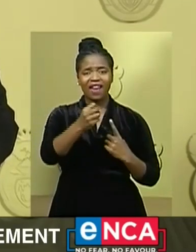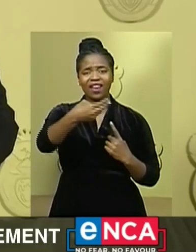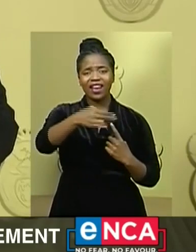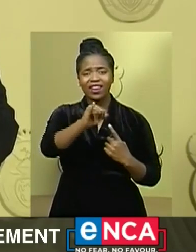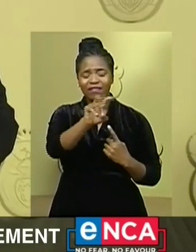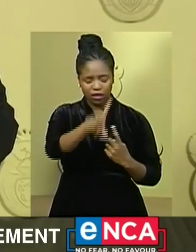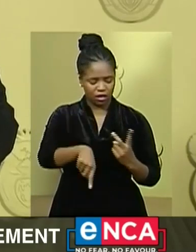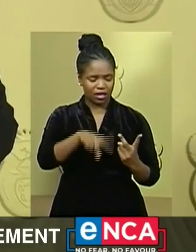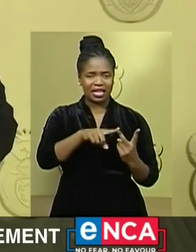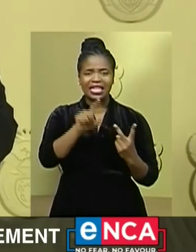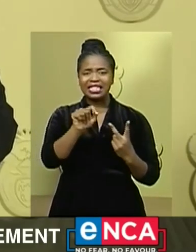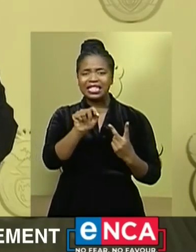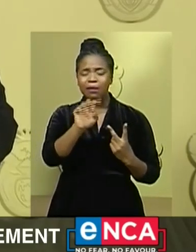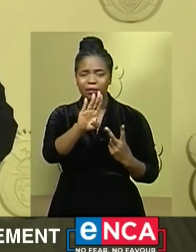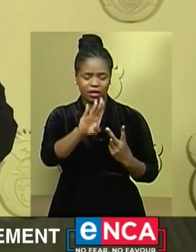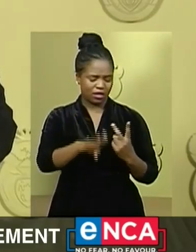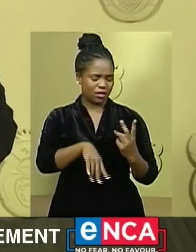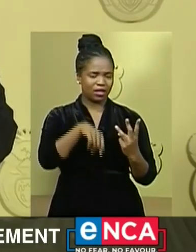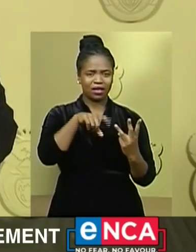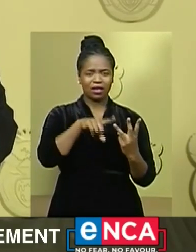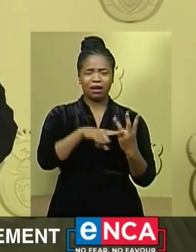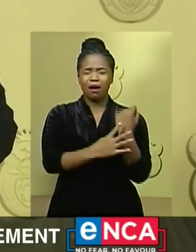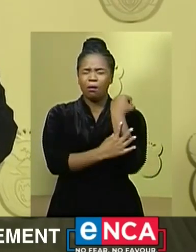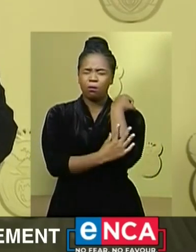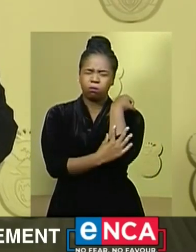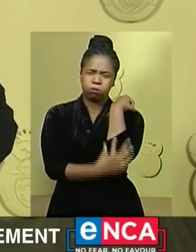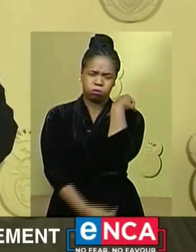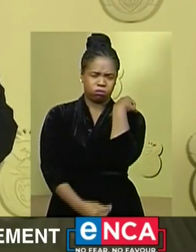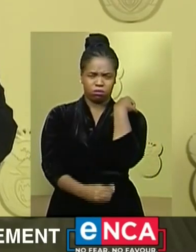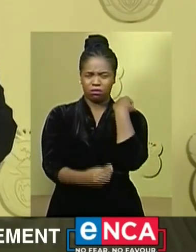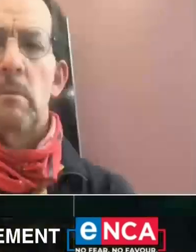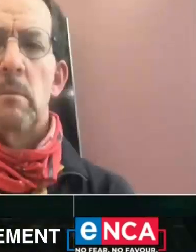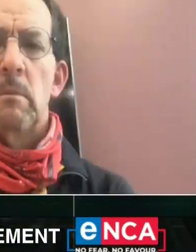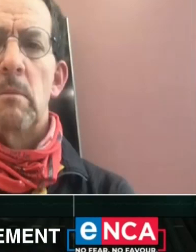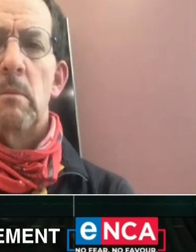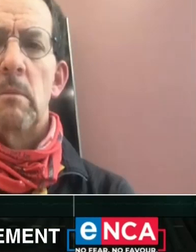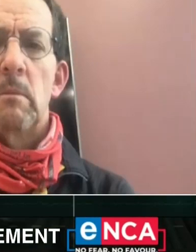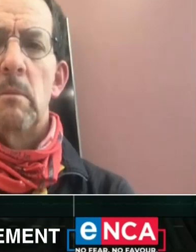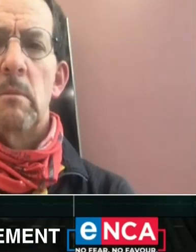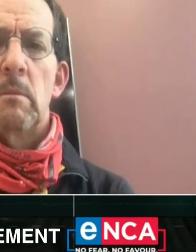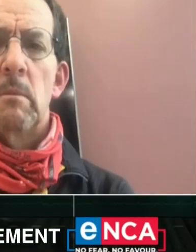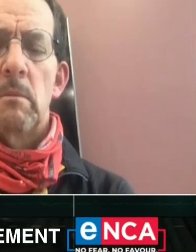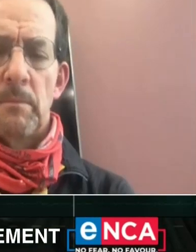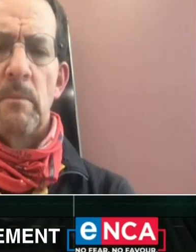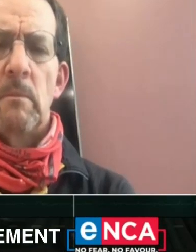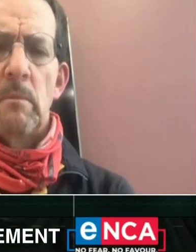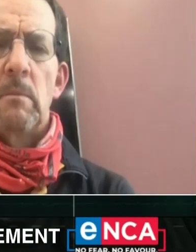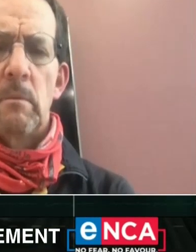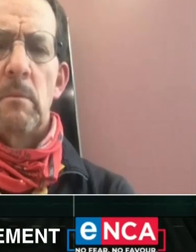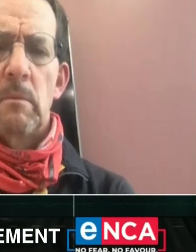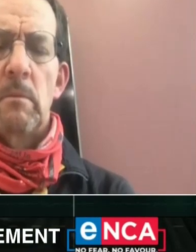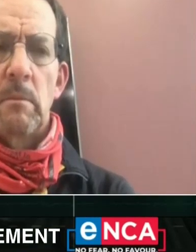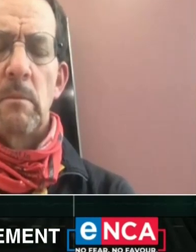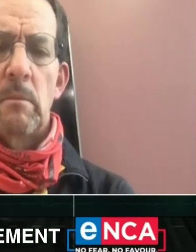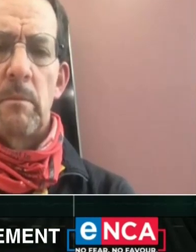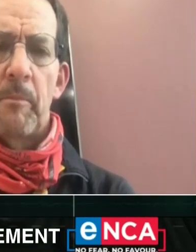TB, and high levels of poverty and malnutrition. It's so interesting. We were so worried a